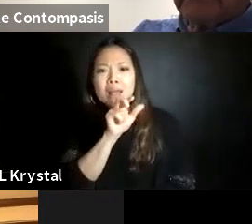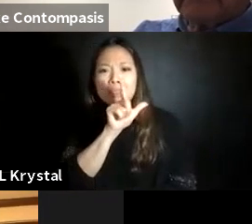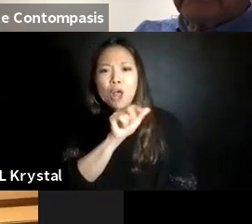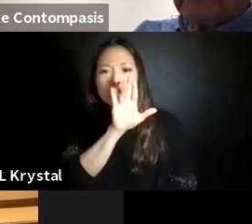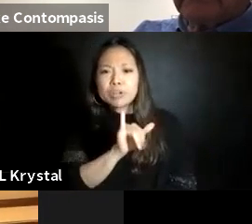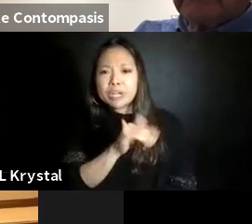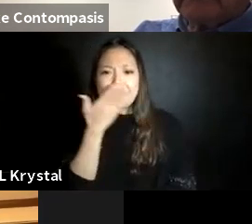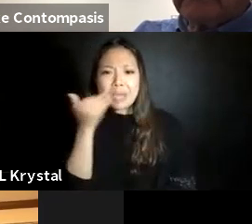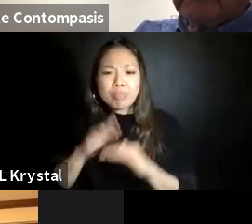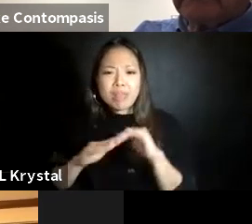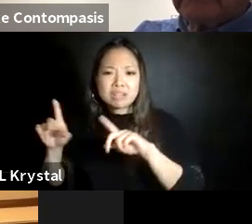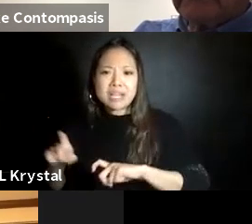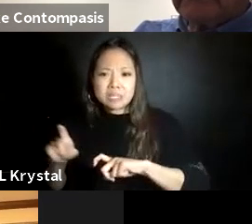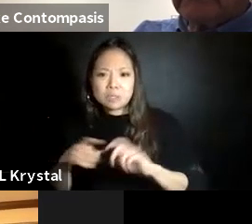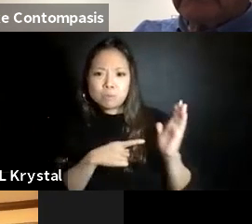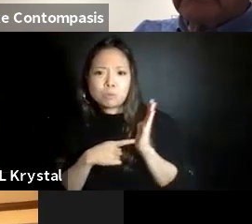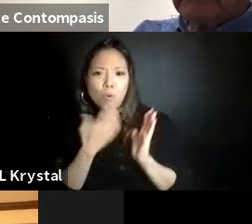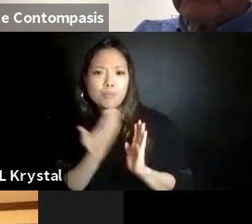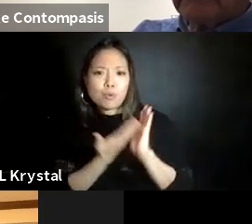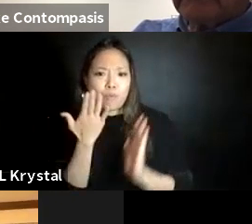seconds left. So